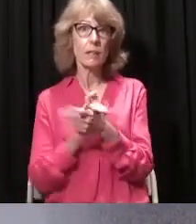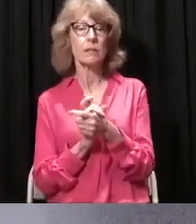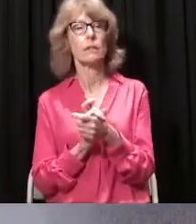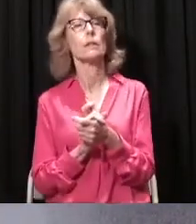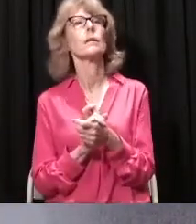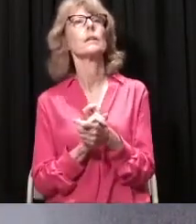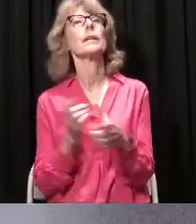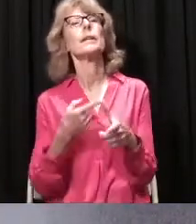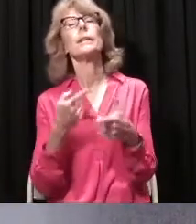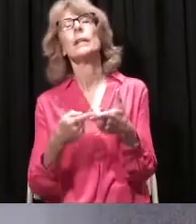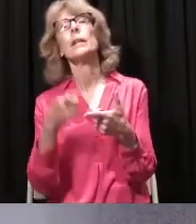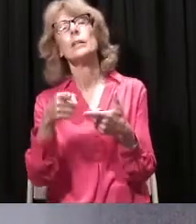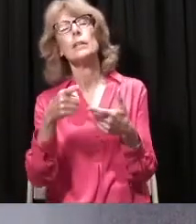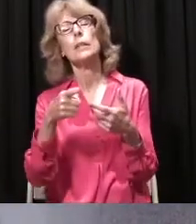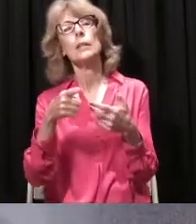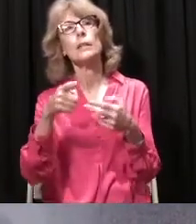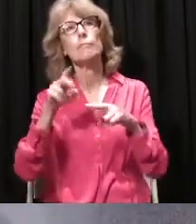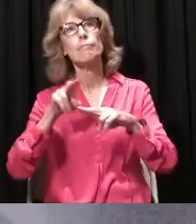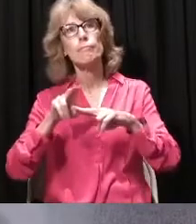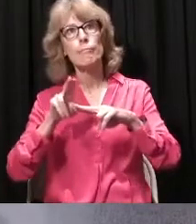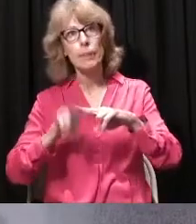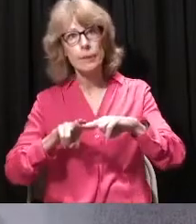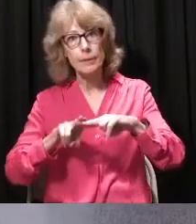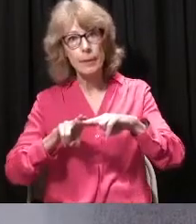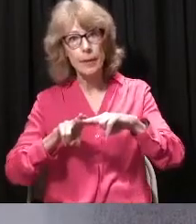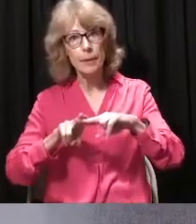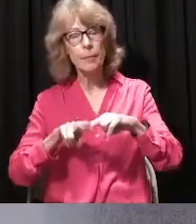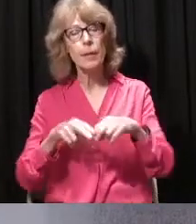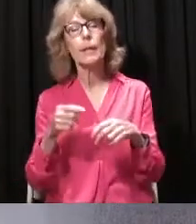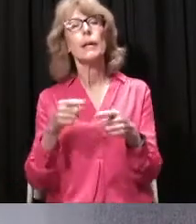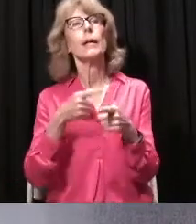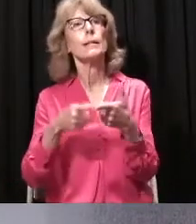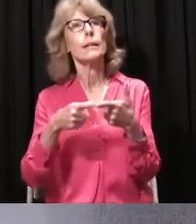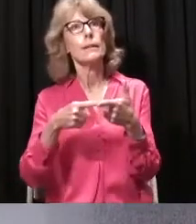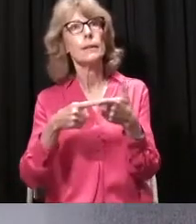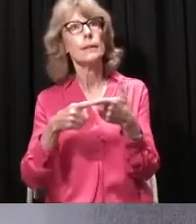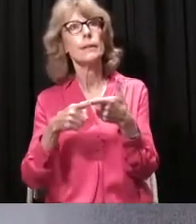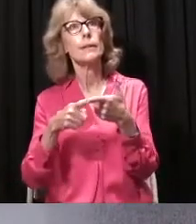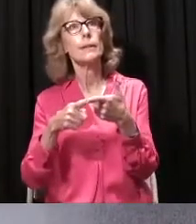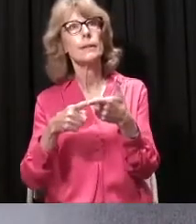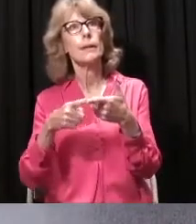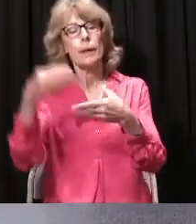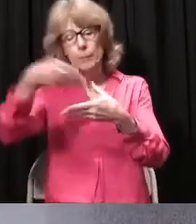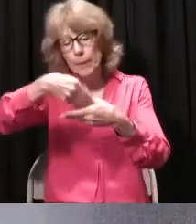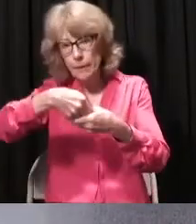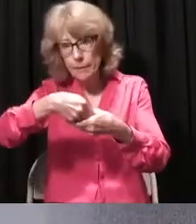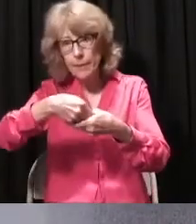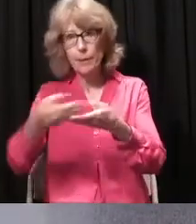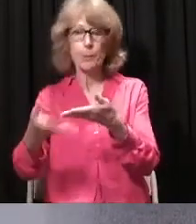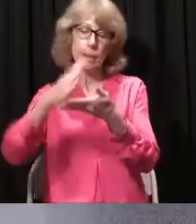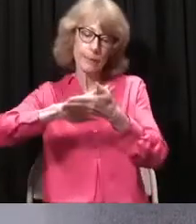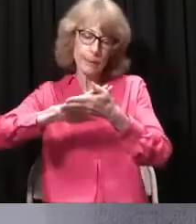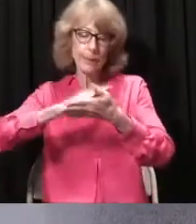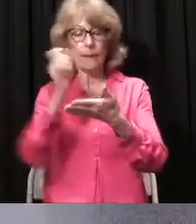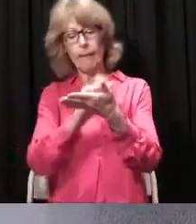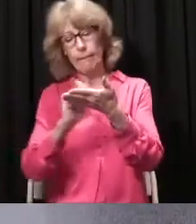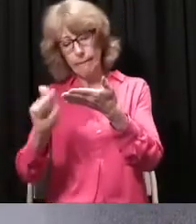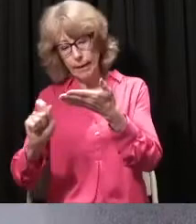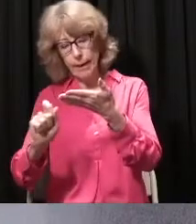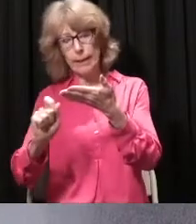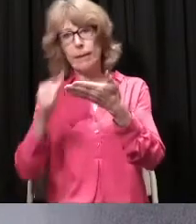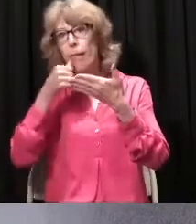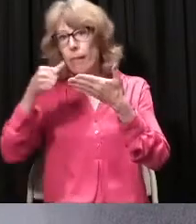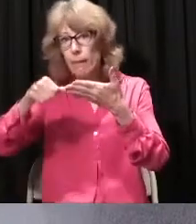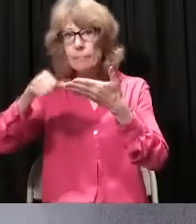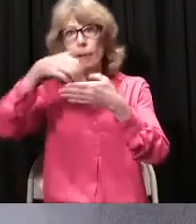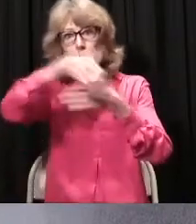It was so annoying. So kids, or anybody else, just say amen if anybody relates to what I'm talking about right now. Now, obviously, I've grown up, and